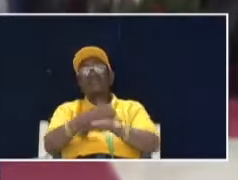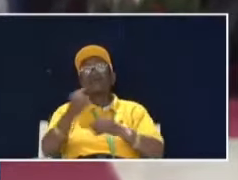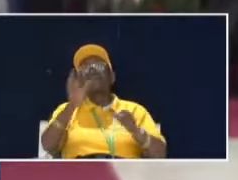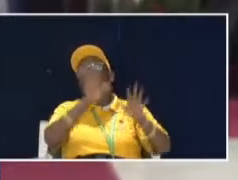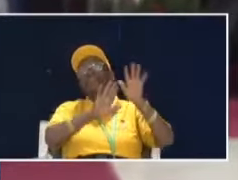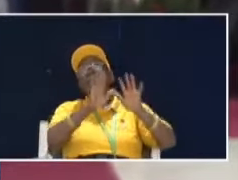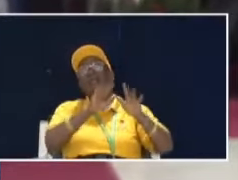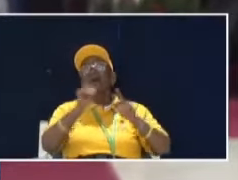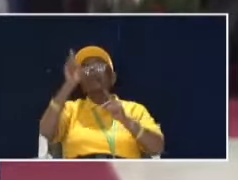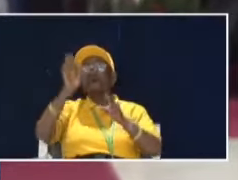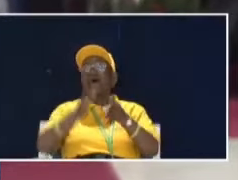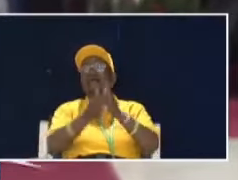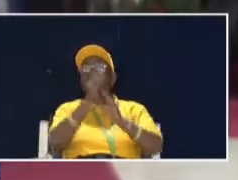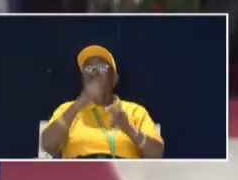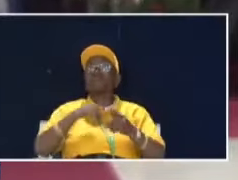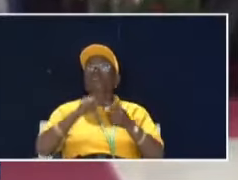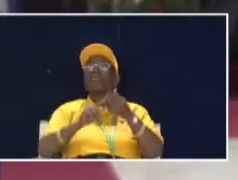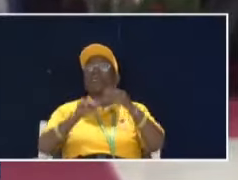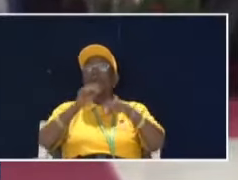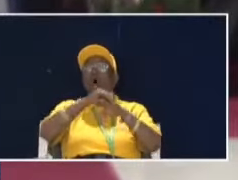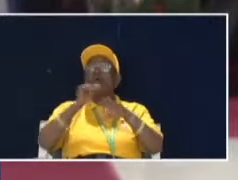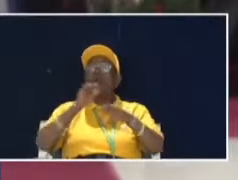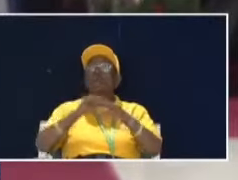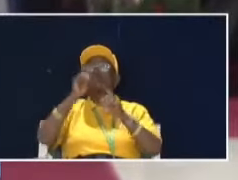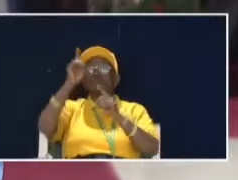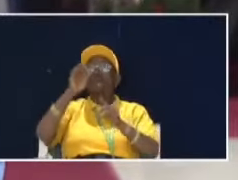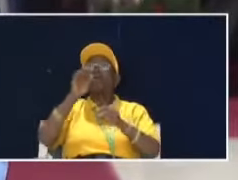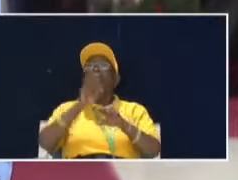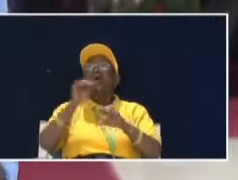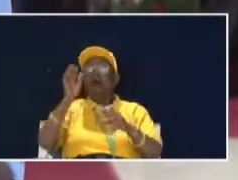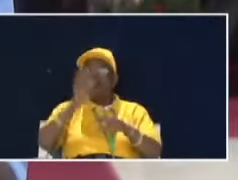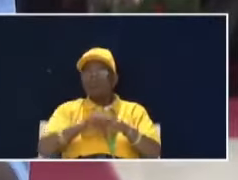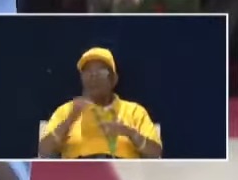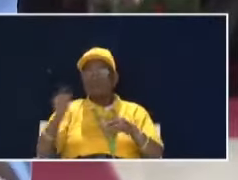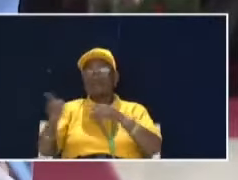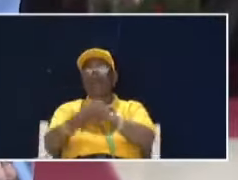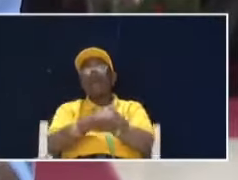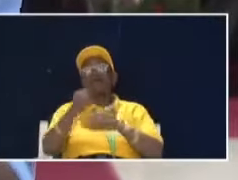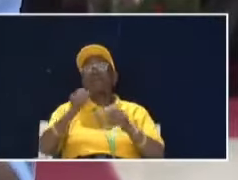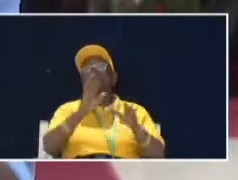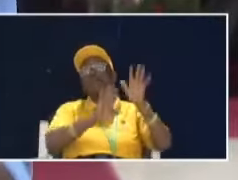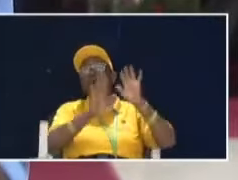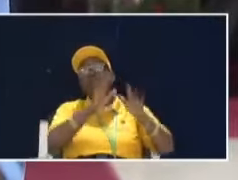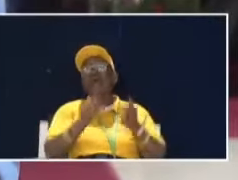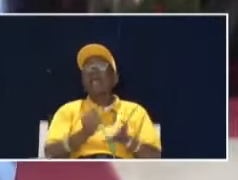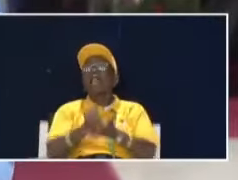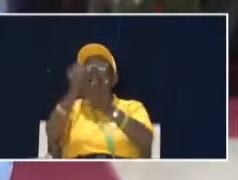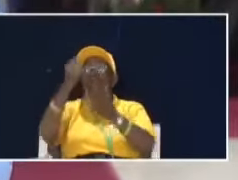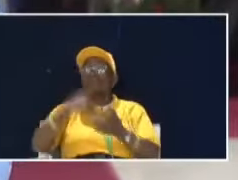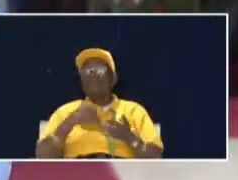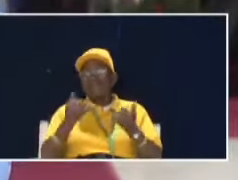call on you in the day of trouble. Help me now. And God spoke and said,